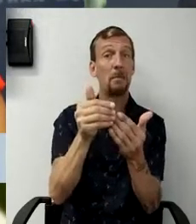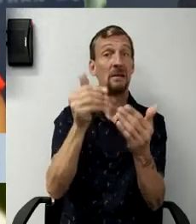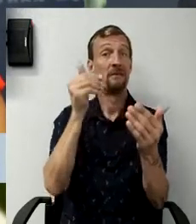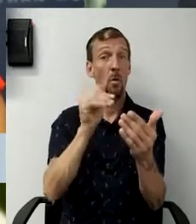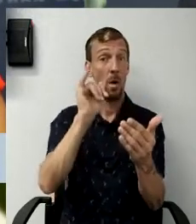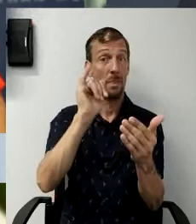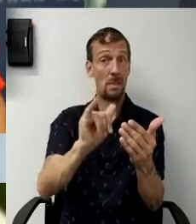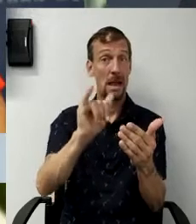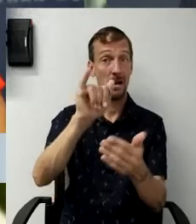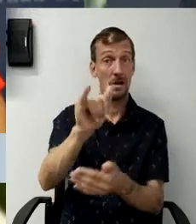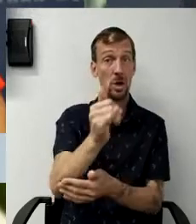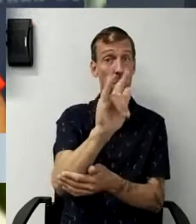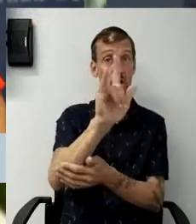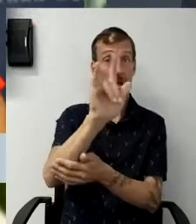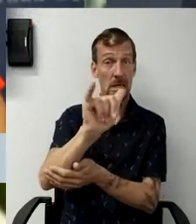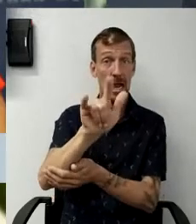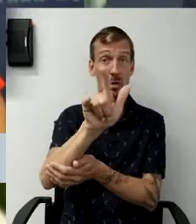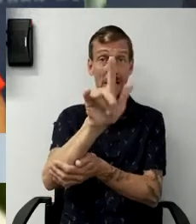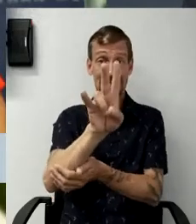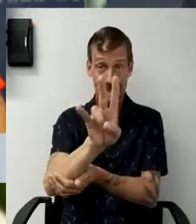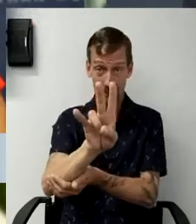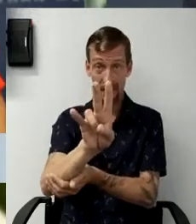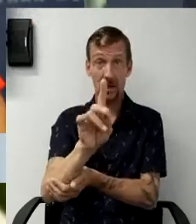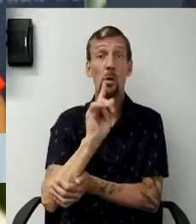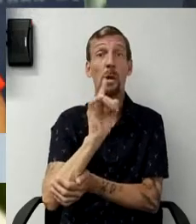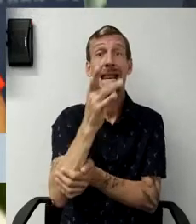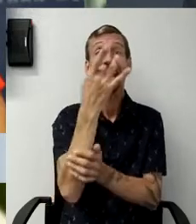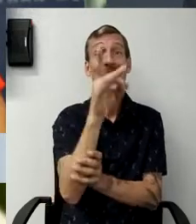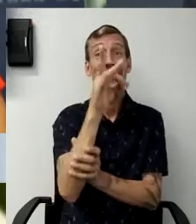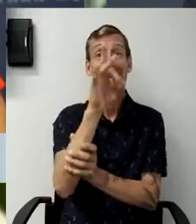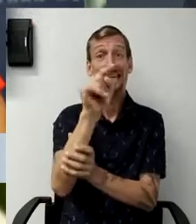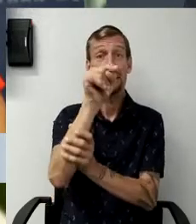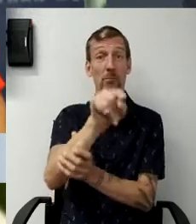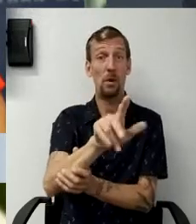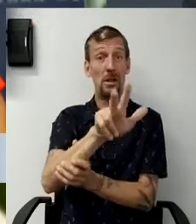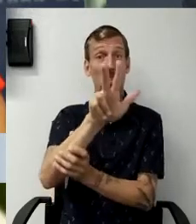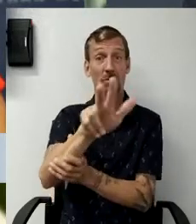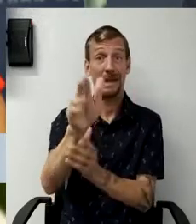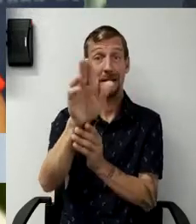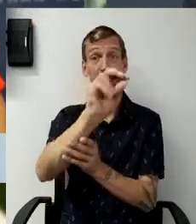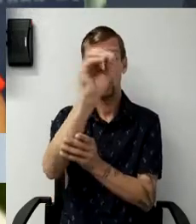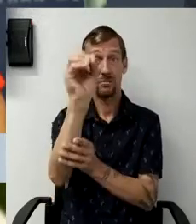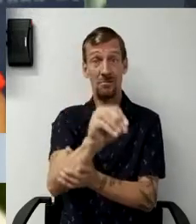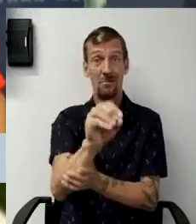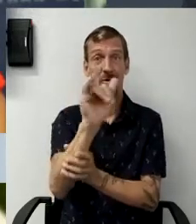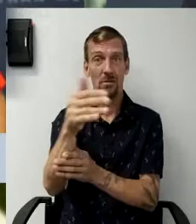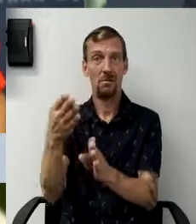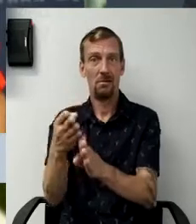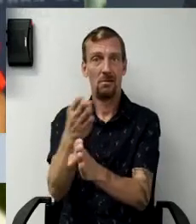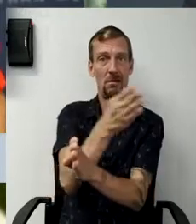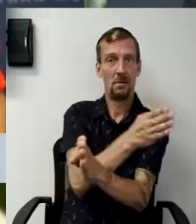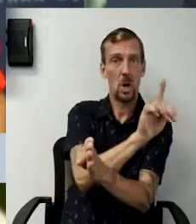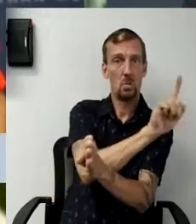July 27th, that positivity rate for the county was at 18.3%. So